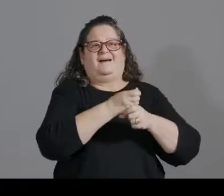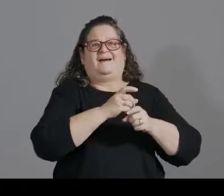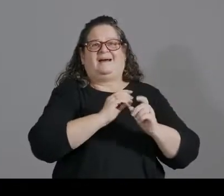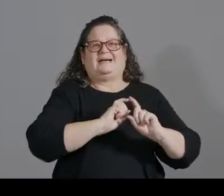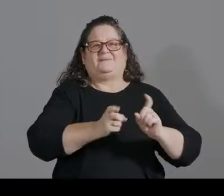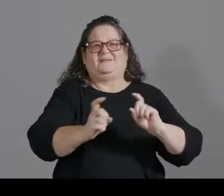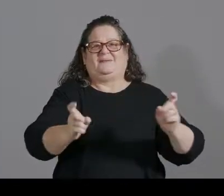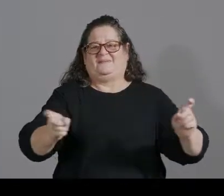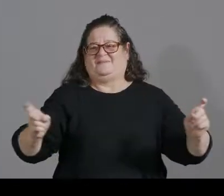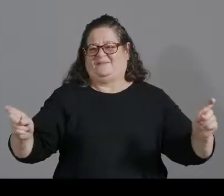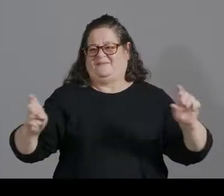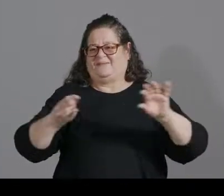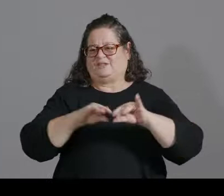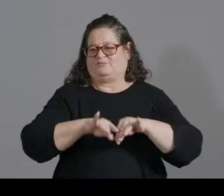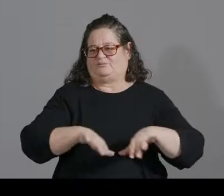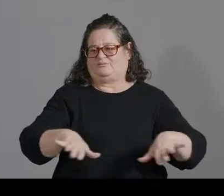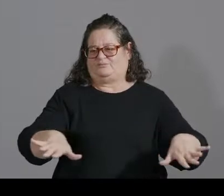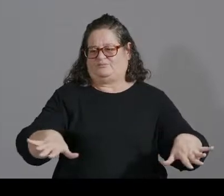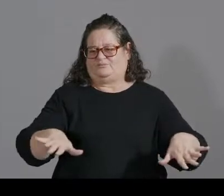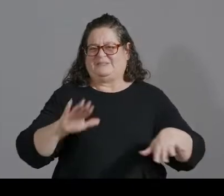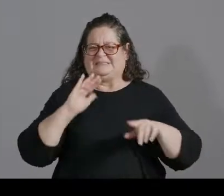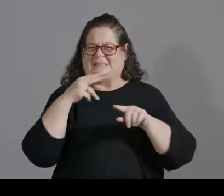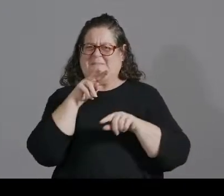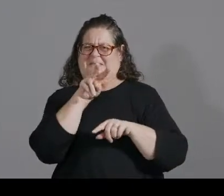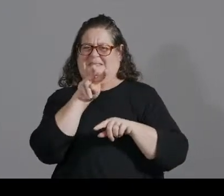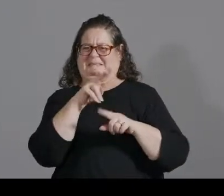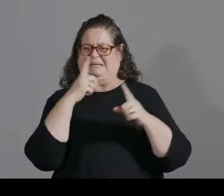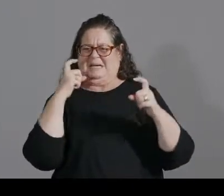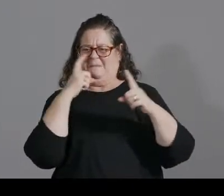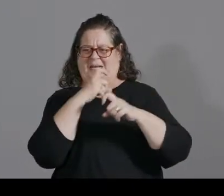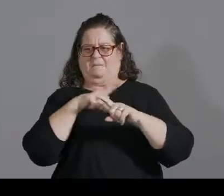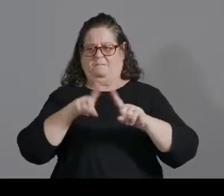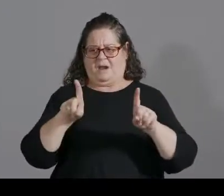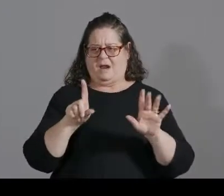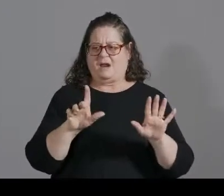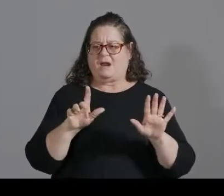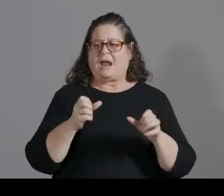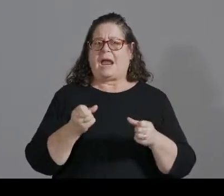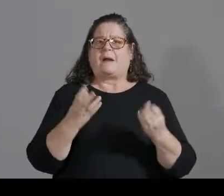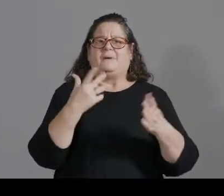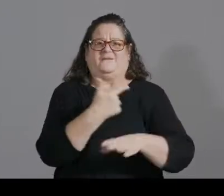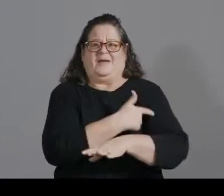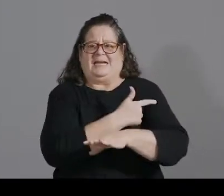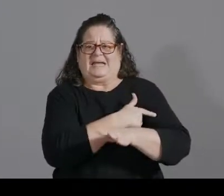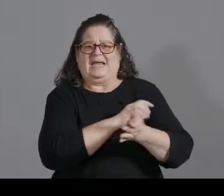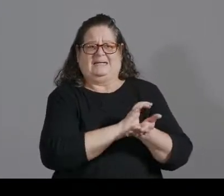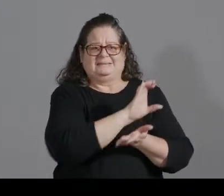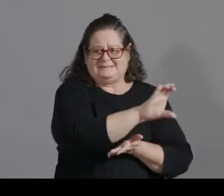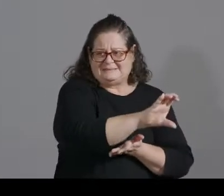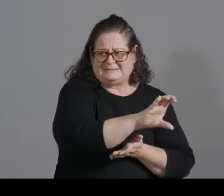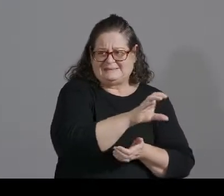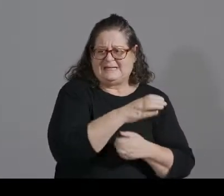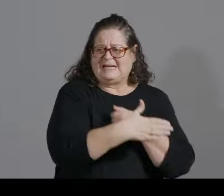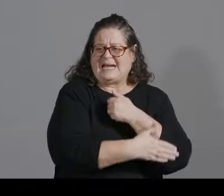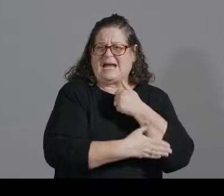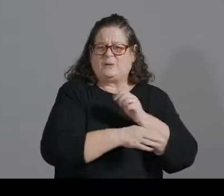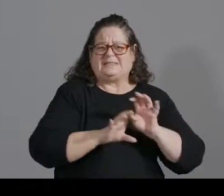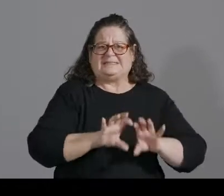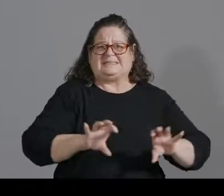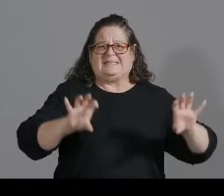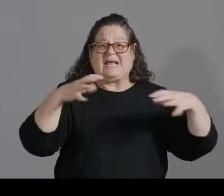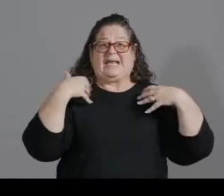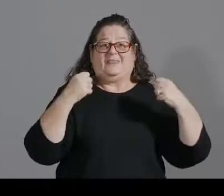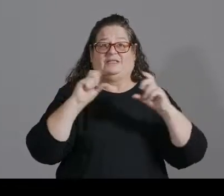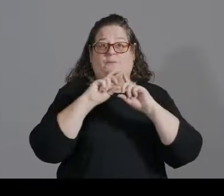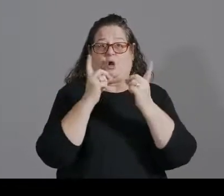the allocations that go to our local allocators, which are our county health departments and 4 tribes. We use